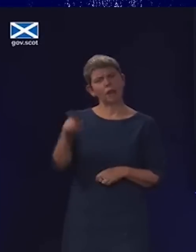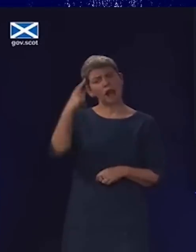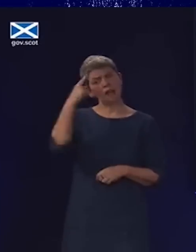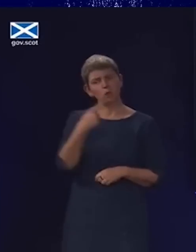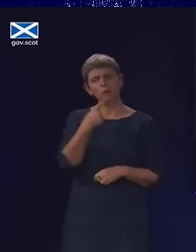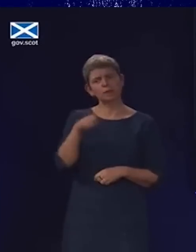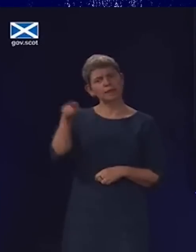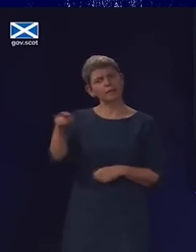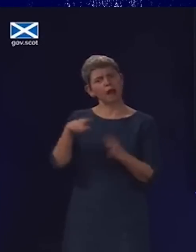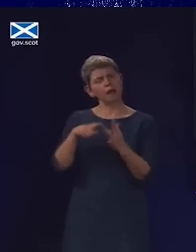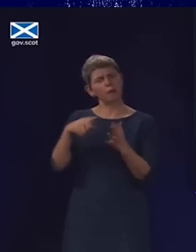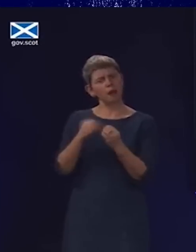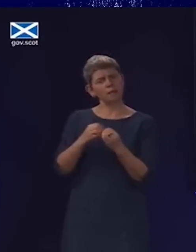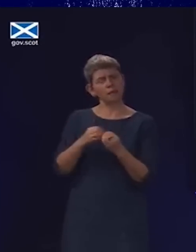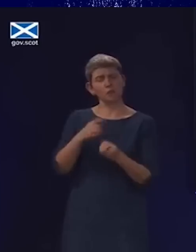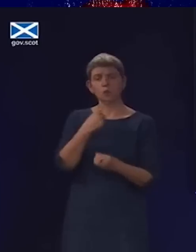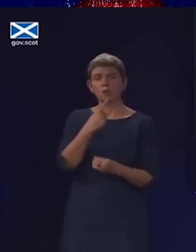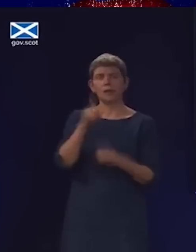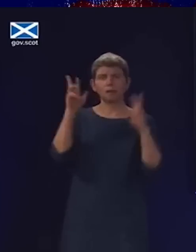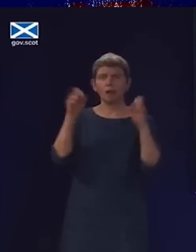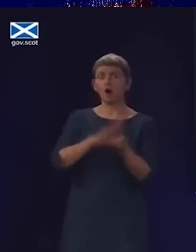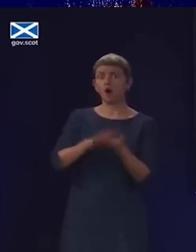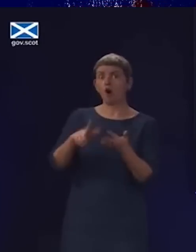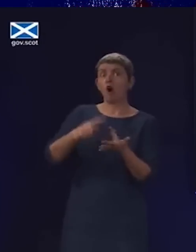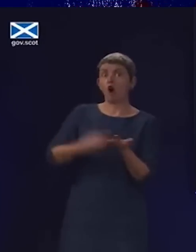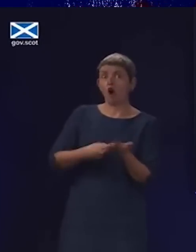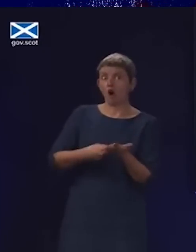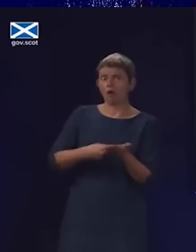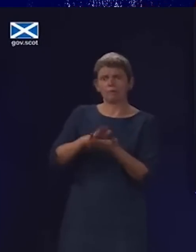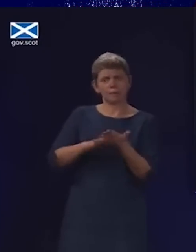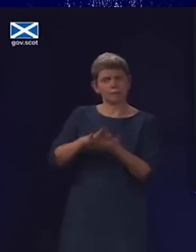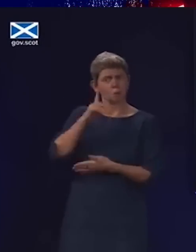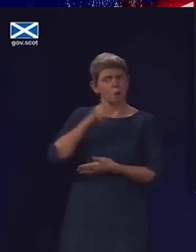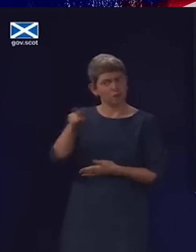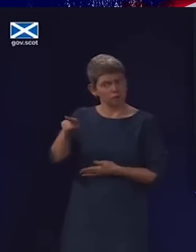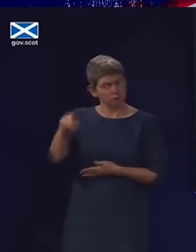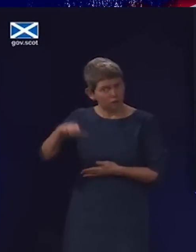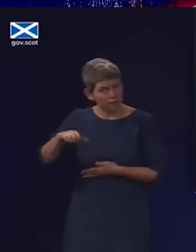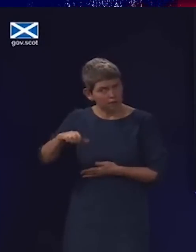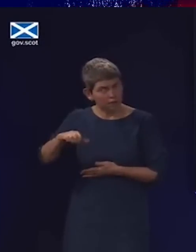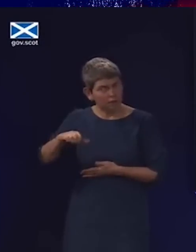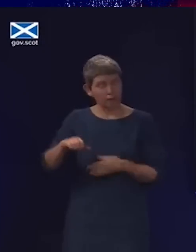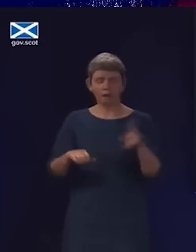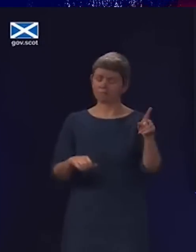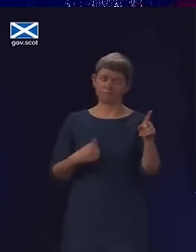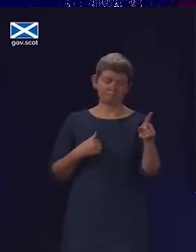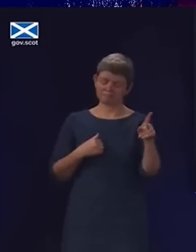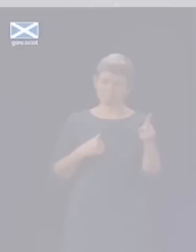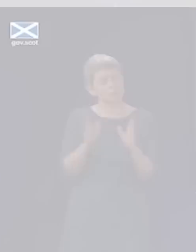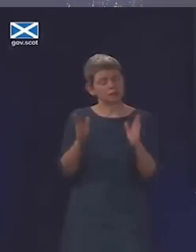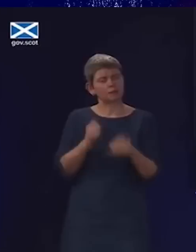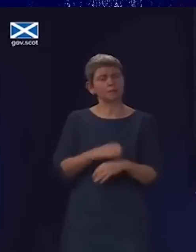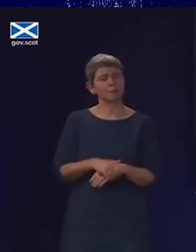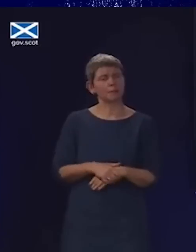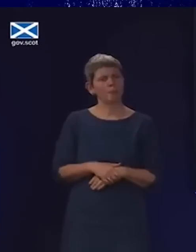Does that mean you do, in fact, think Don't she is a woman? Anything into... I am trying to rationally... individual, look, but you started saying her. Why